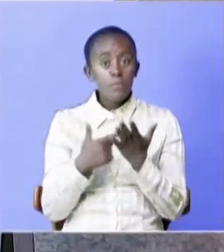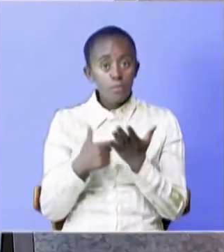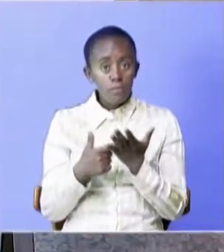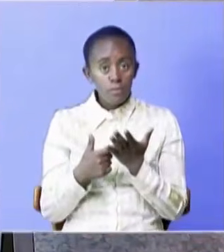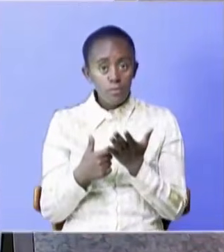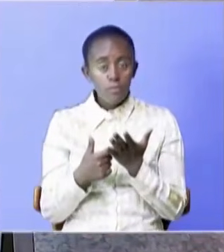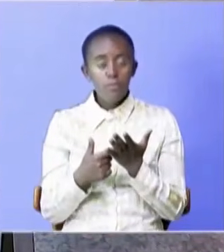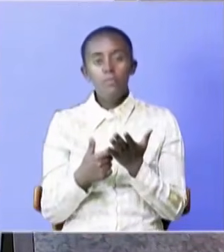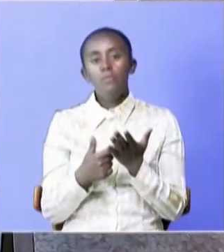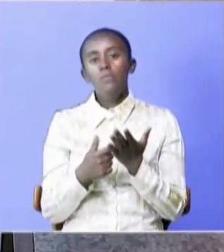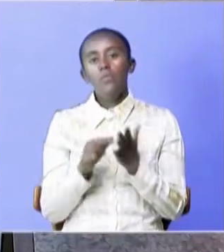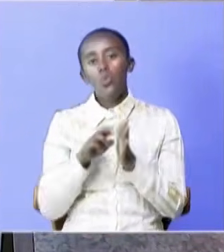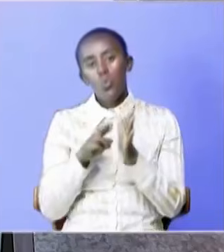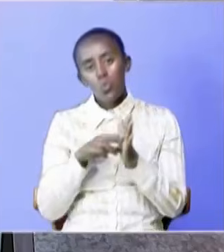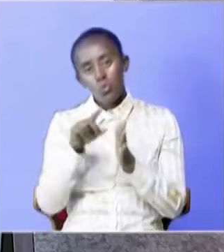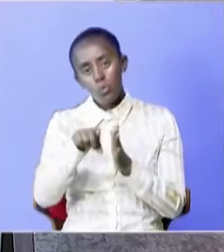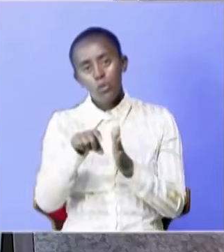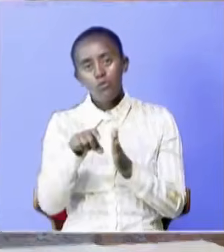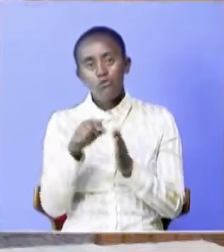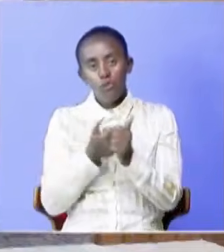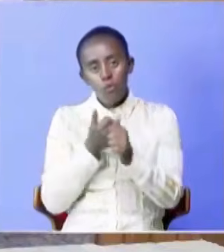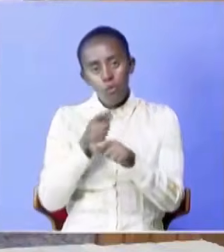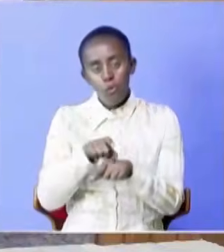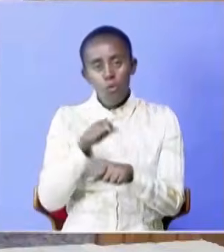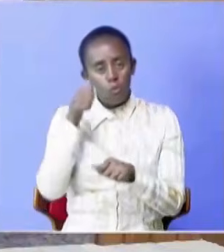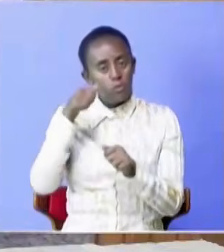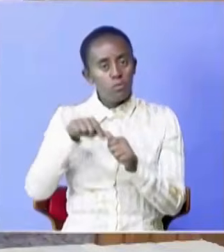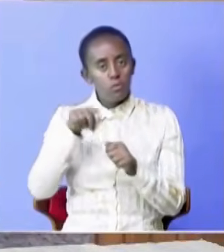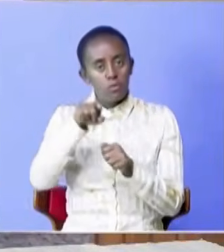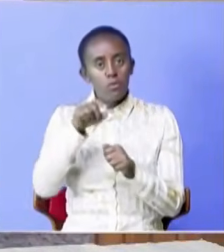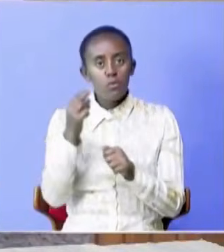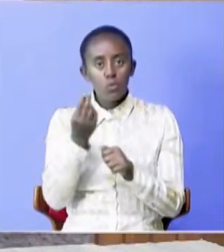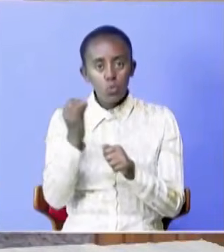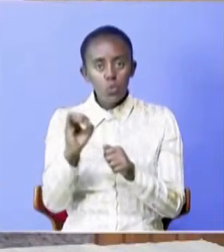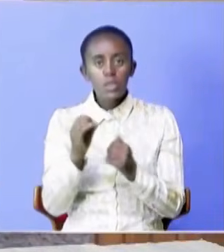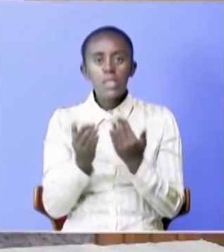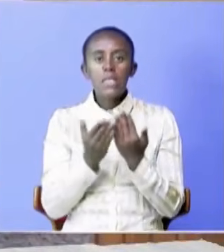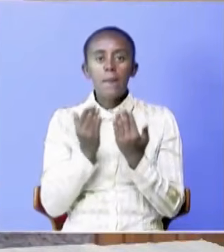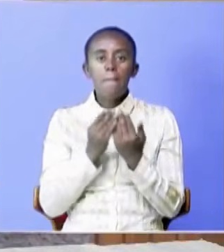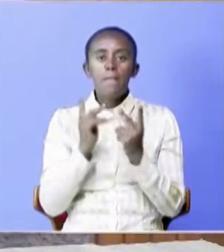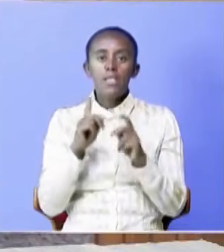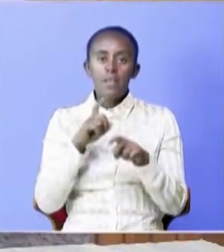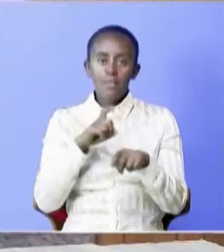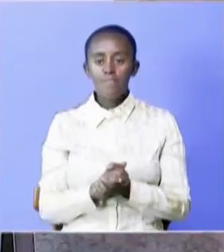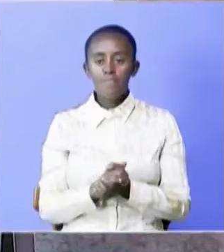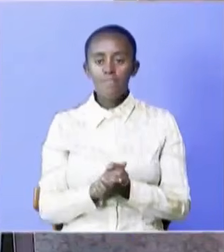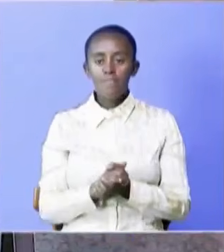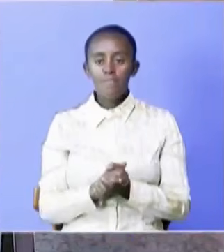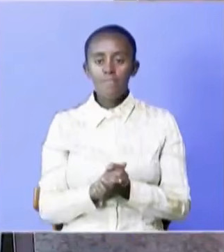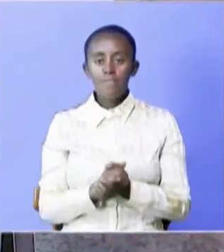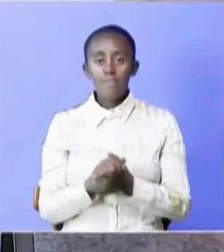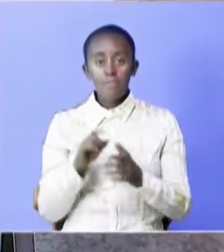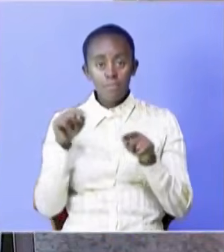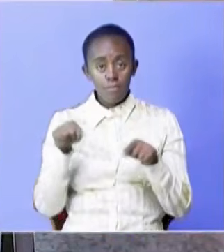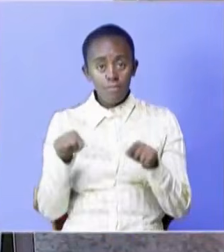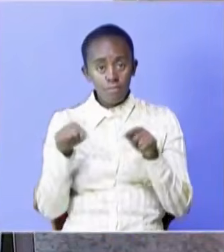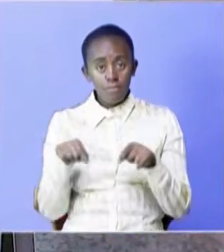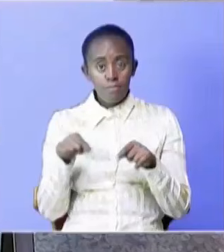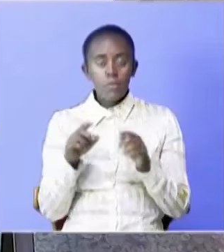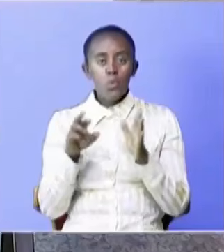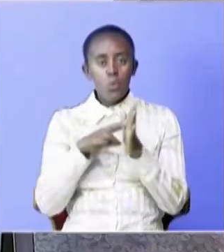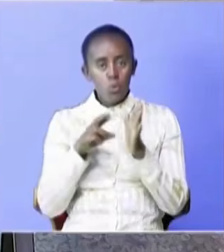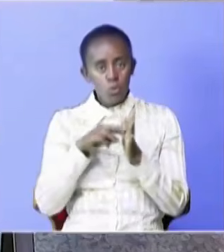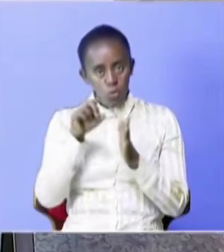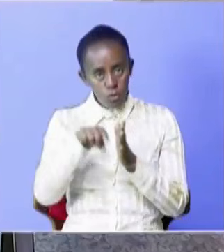is the rules that you must follow when you are using the simple present tense. So that is all the rules